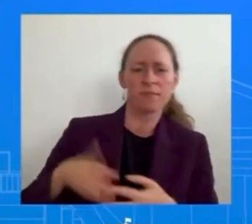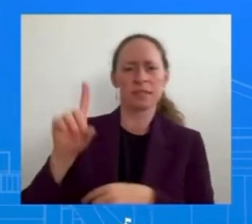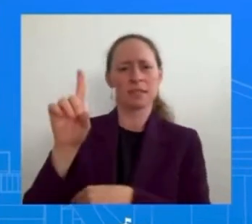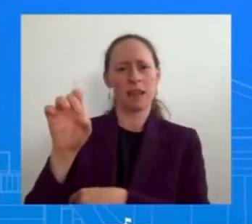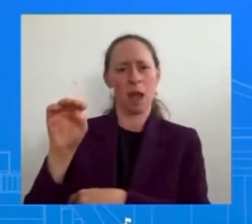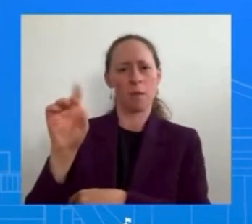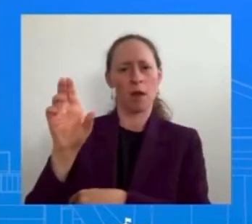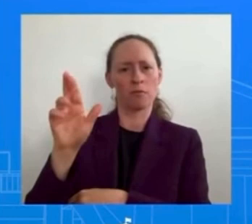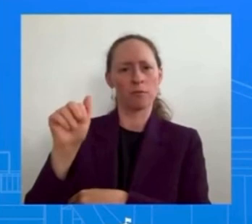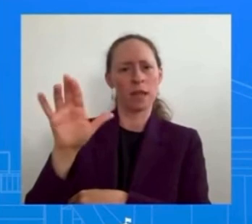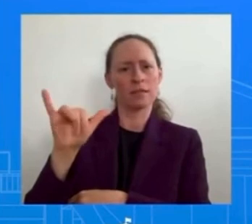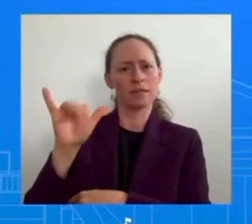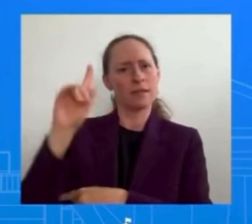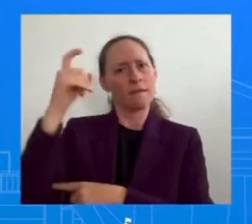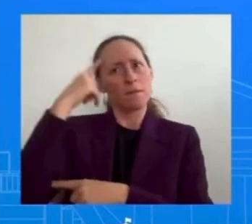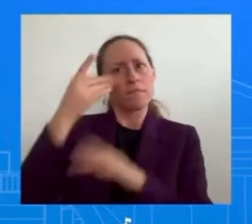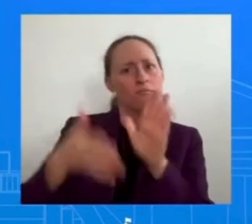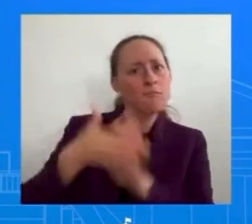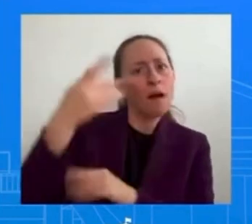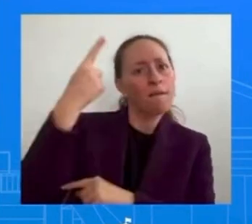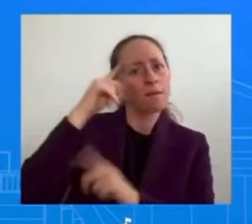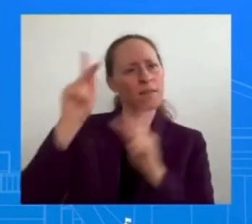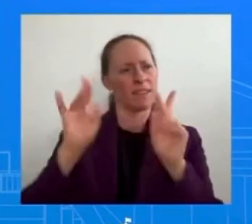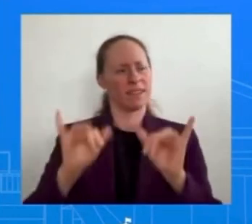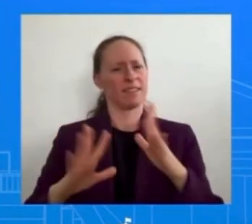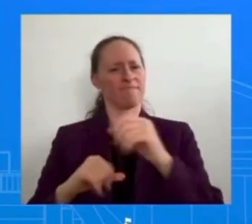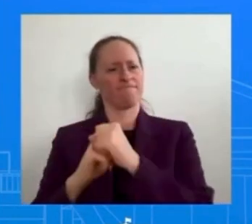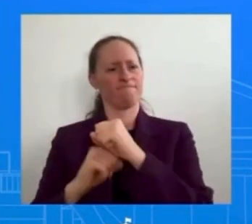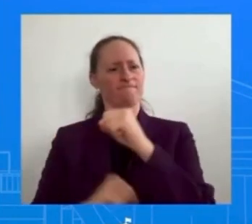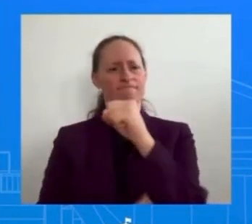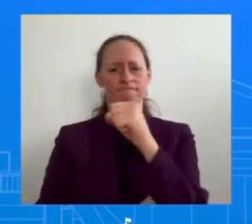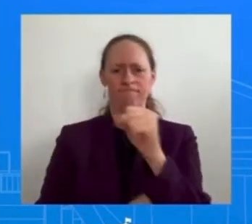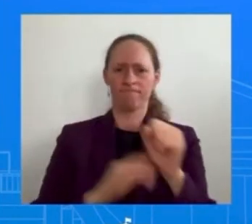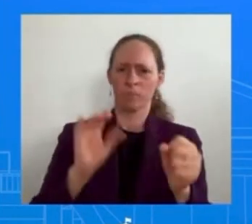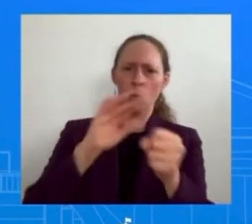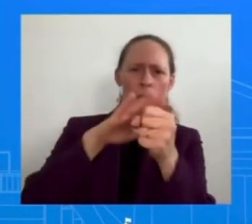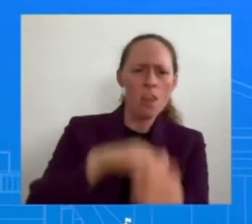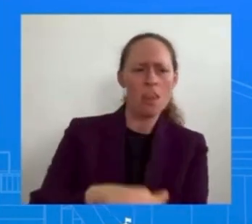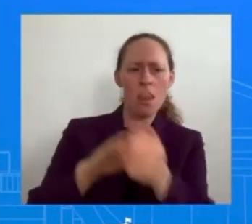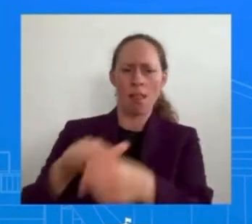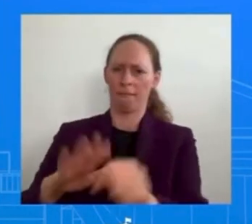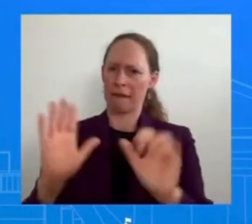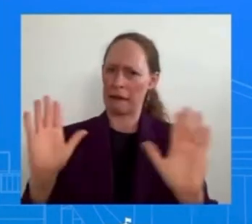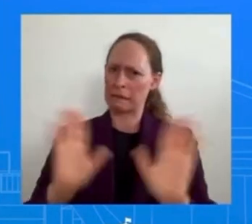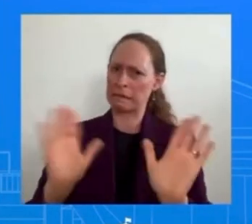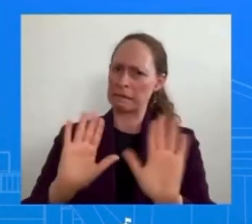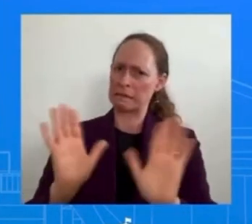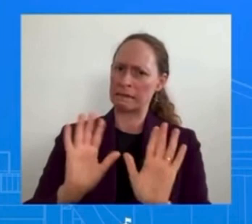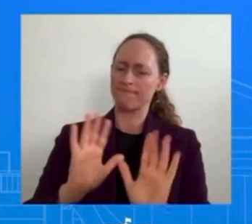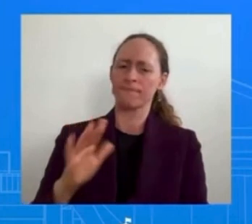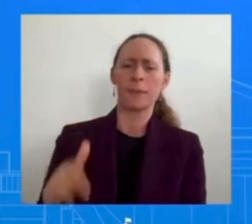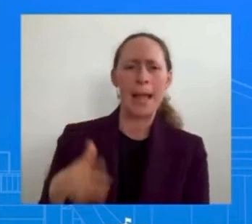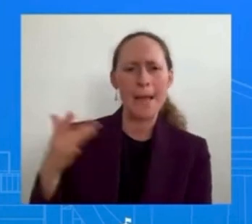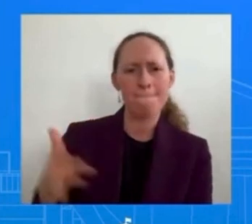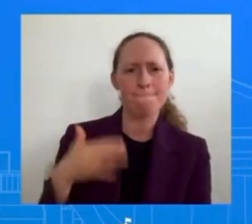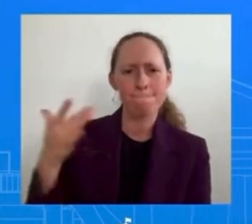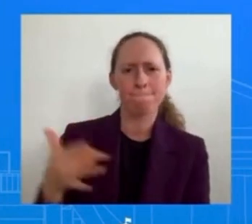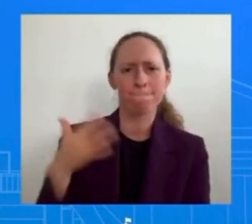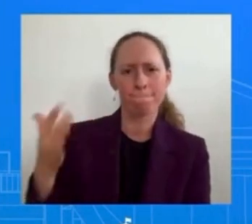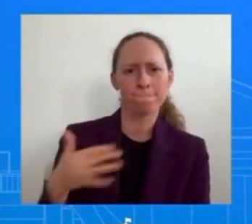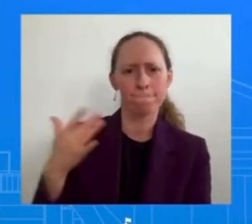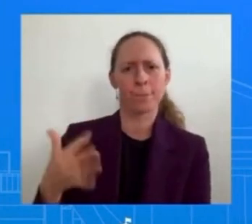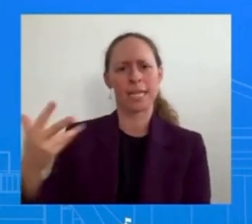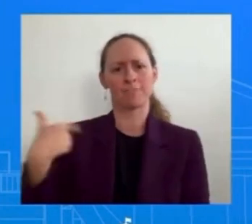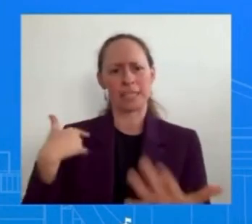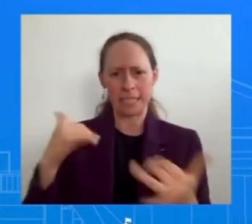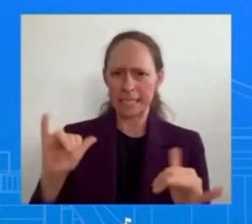this administration has been here, has been vocal about the importance of the freedom of press here and around the globe. As we